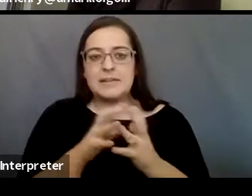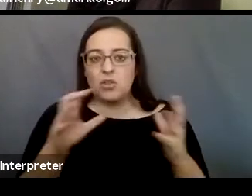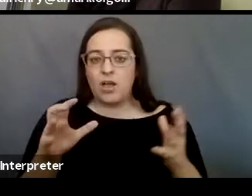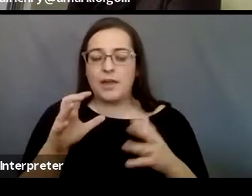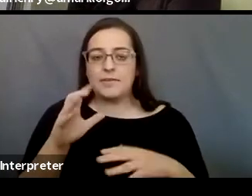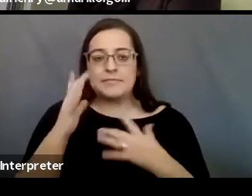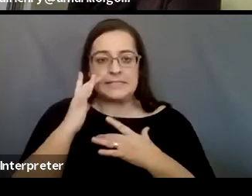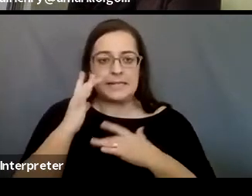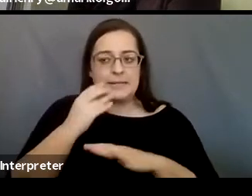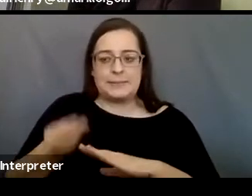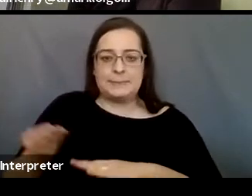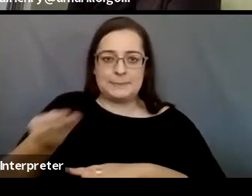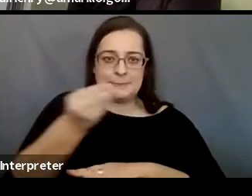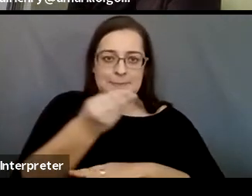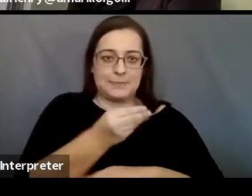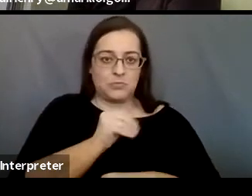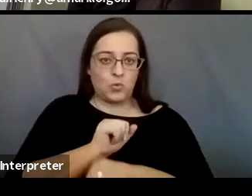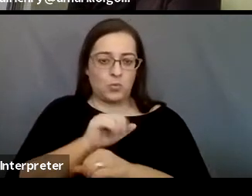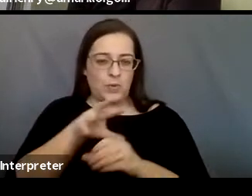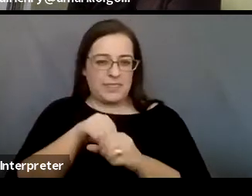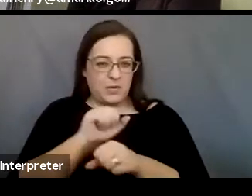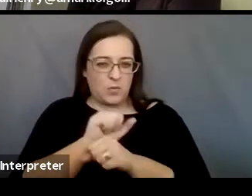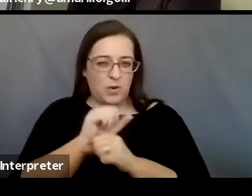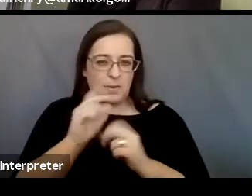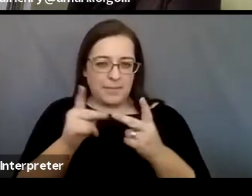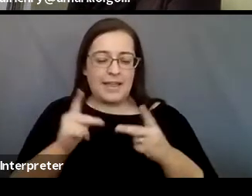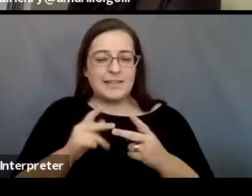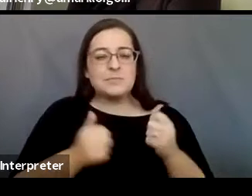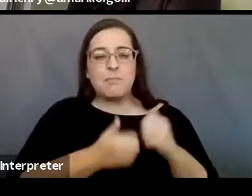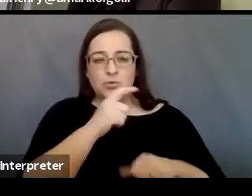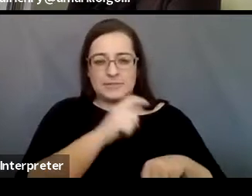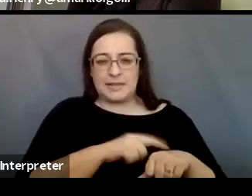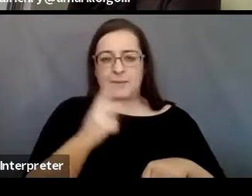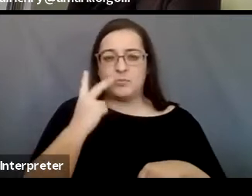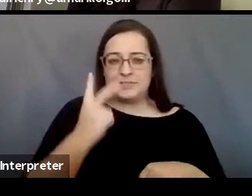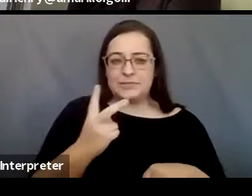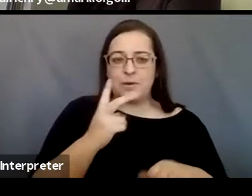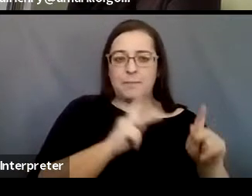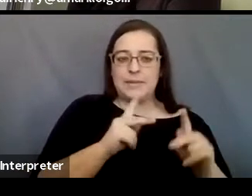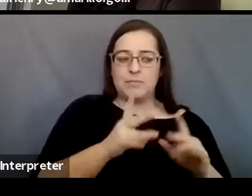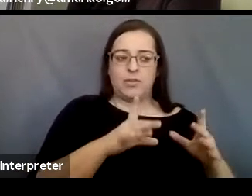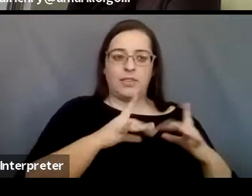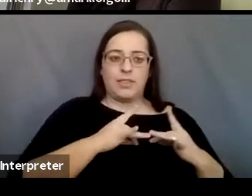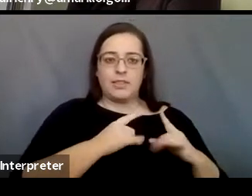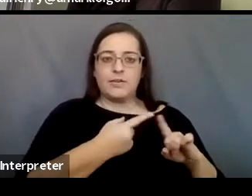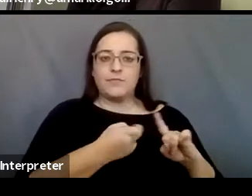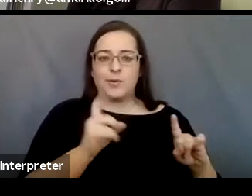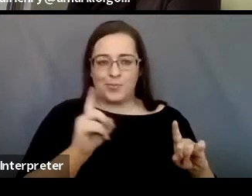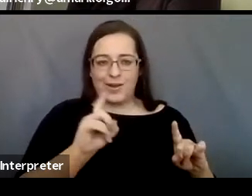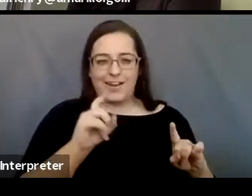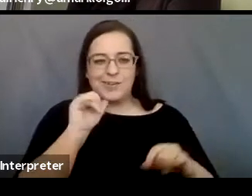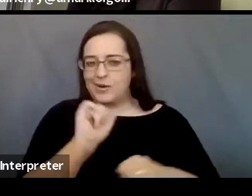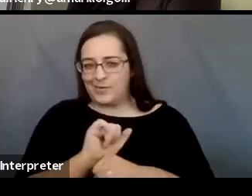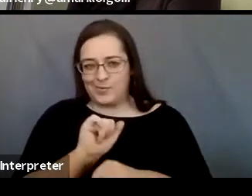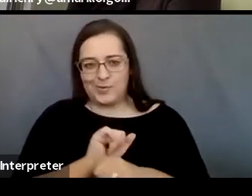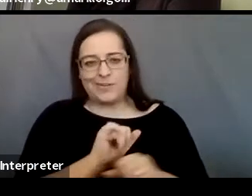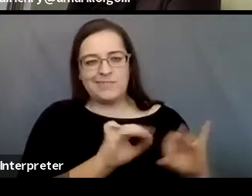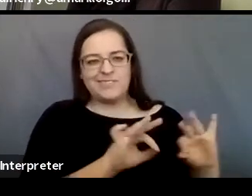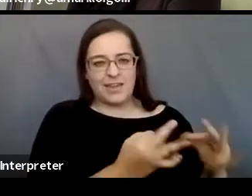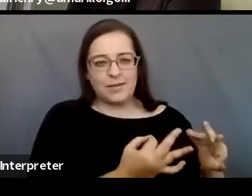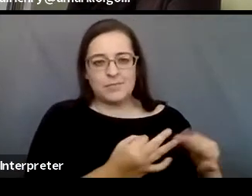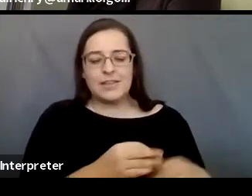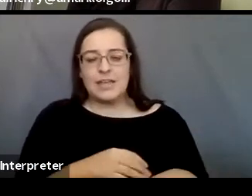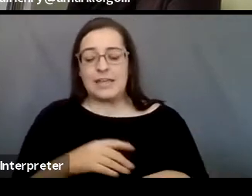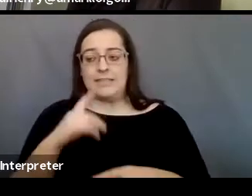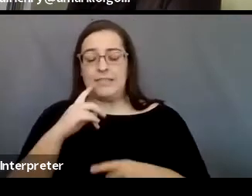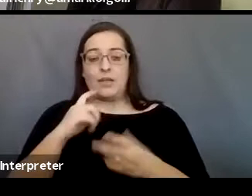workplace. Where we previously saw transmission was from family exposure and from community exposure. They recognize that they are leaders in our community,